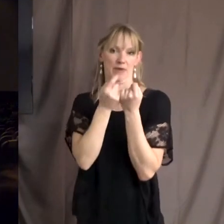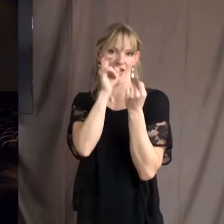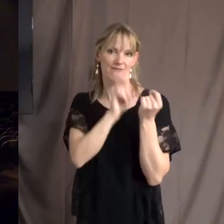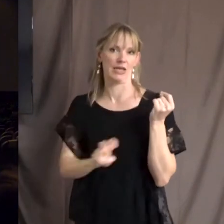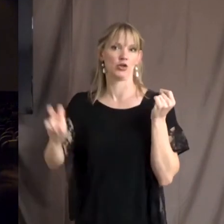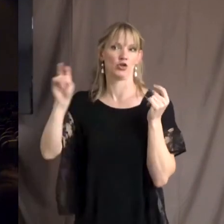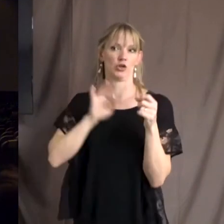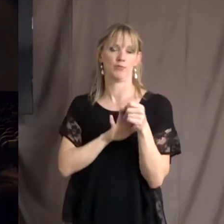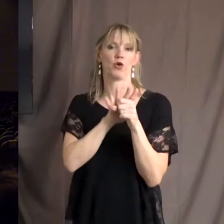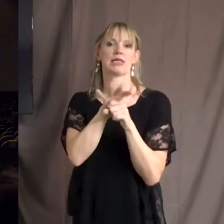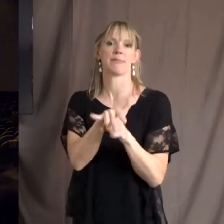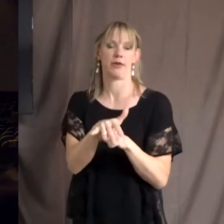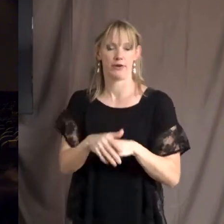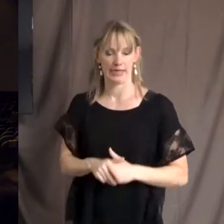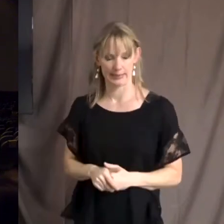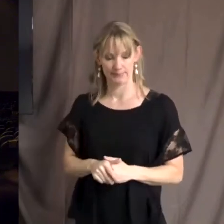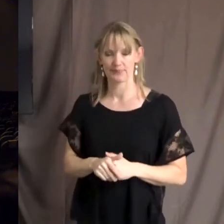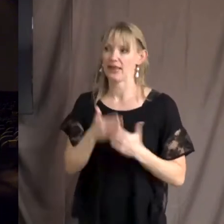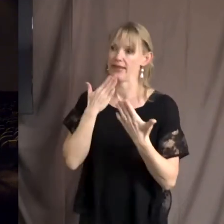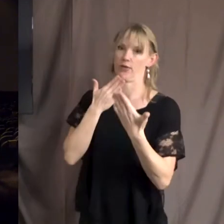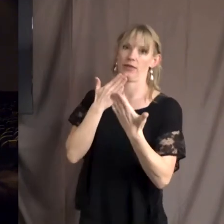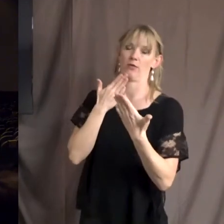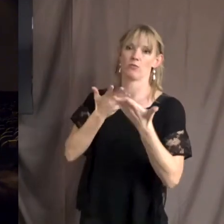so much.